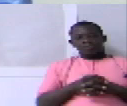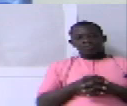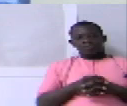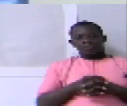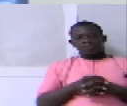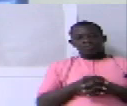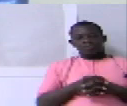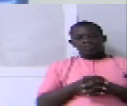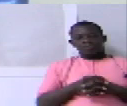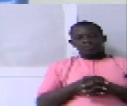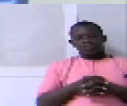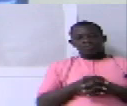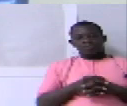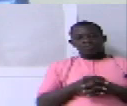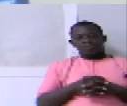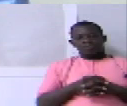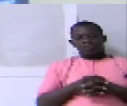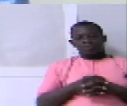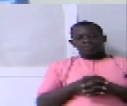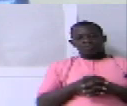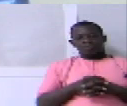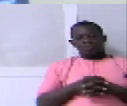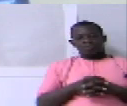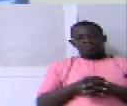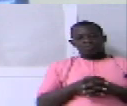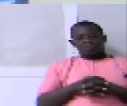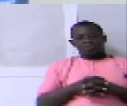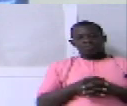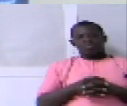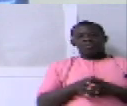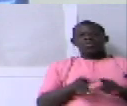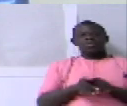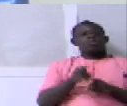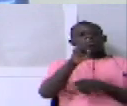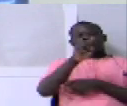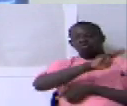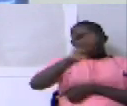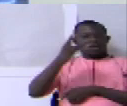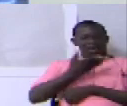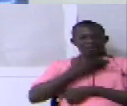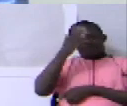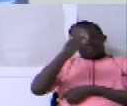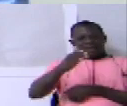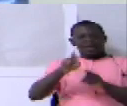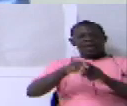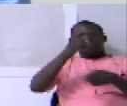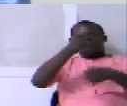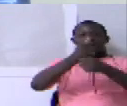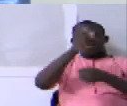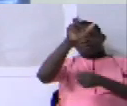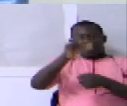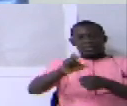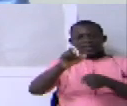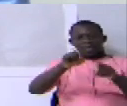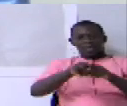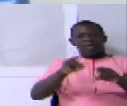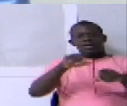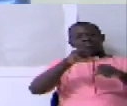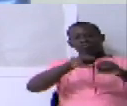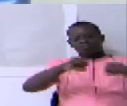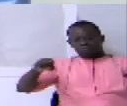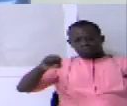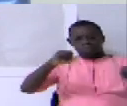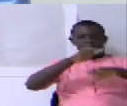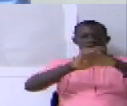lay a person down and beat the person simply because you